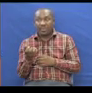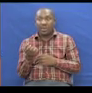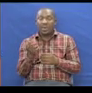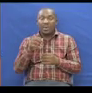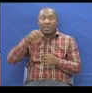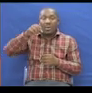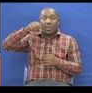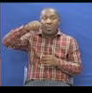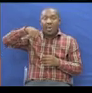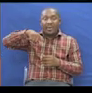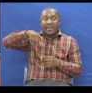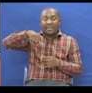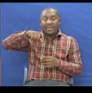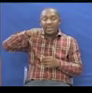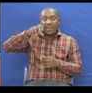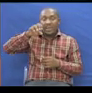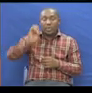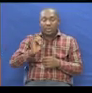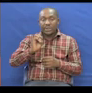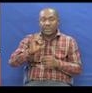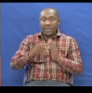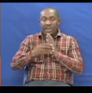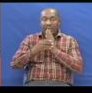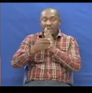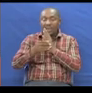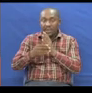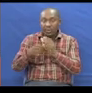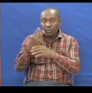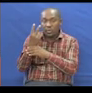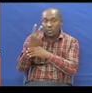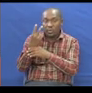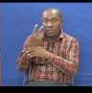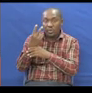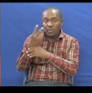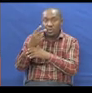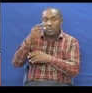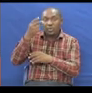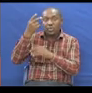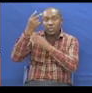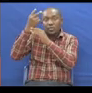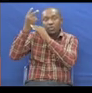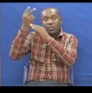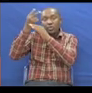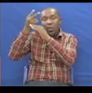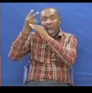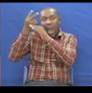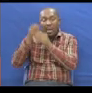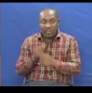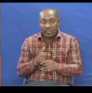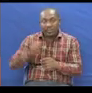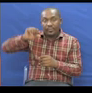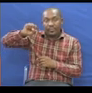to the difference of 2 squares. When you were doing the previous topic, you discussed about what is the difference of 2